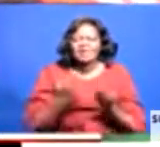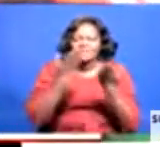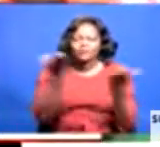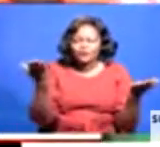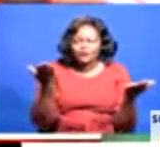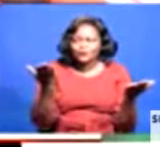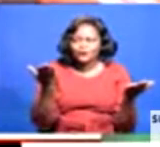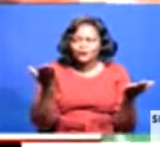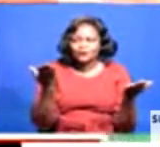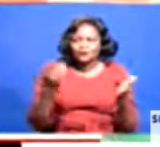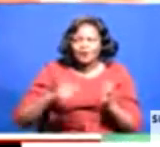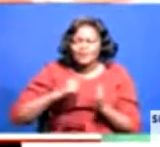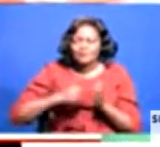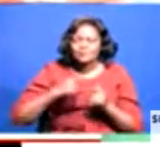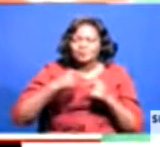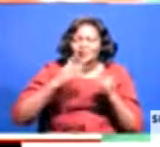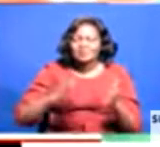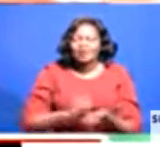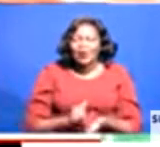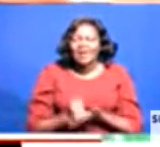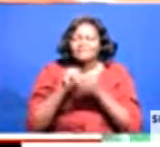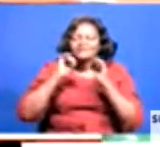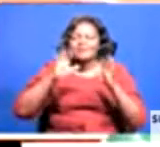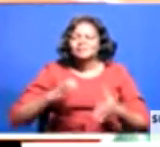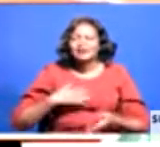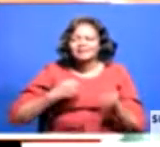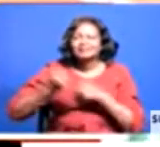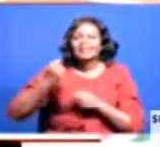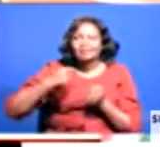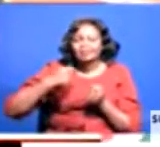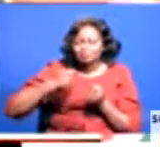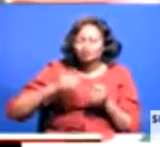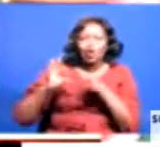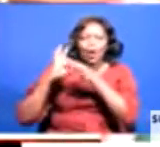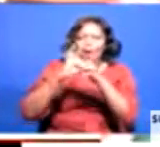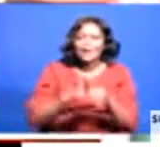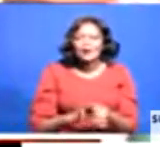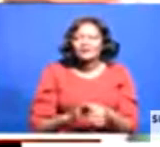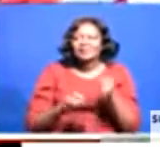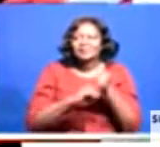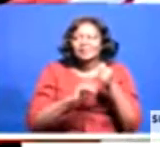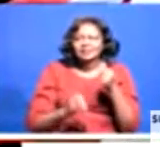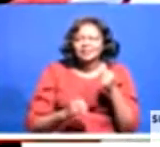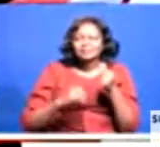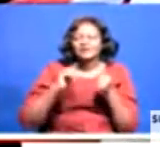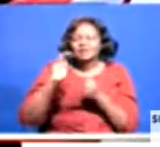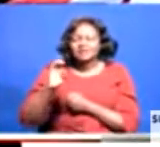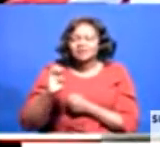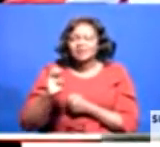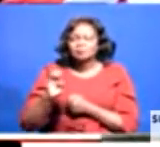milk processor that will see our farmers sell their milk to the cooperative at 60 shillings per liter.